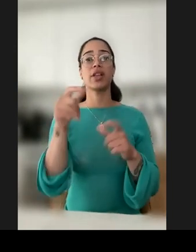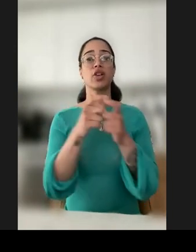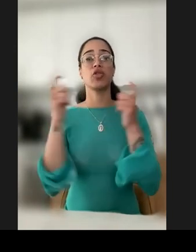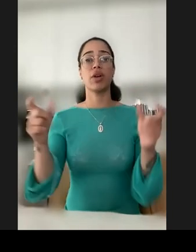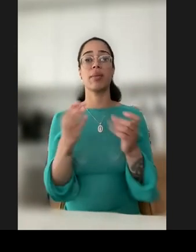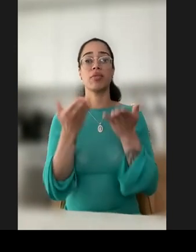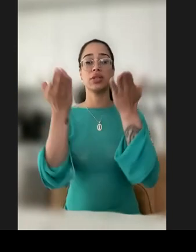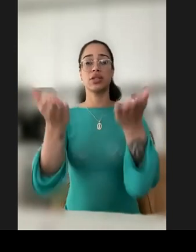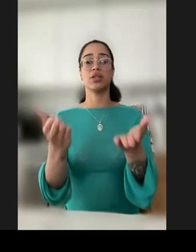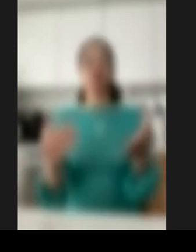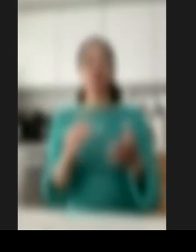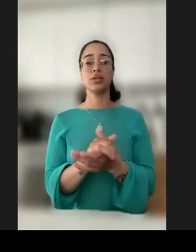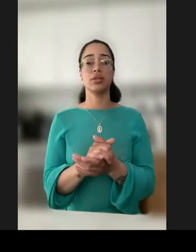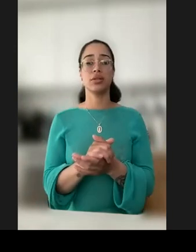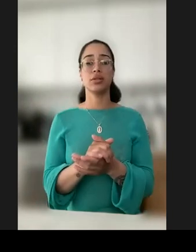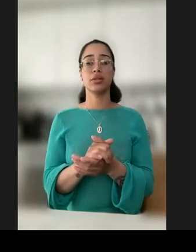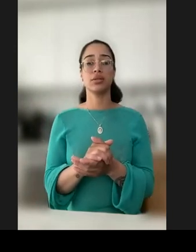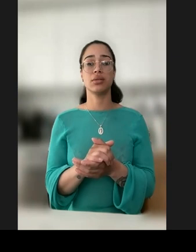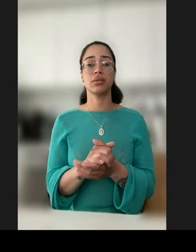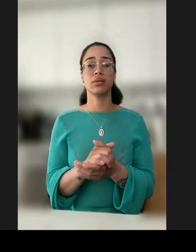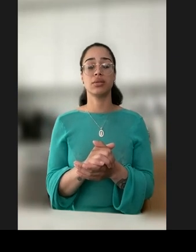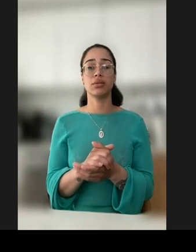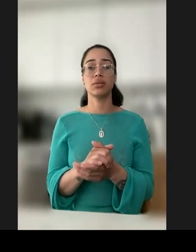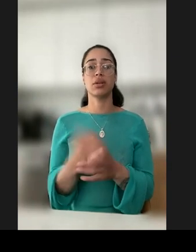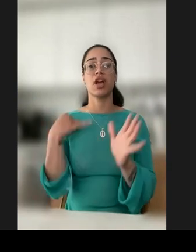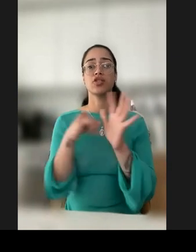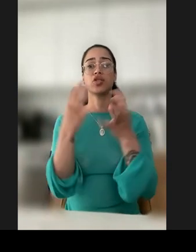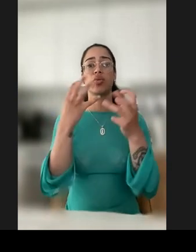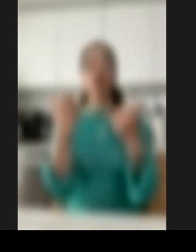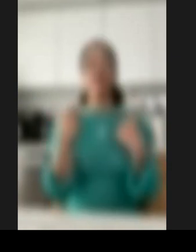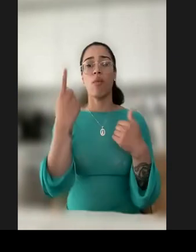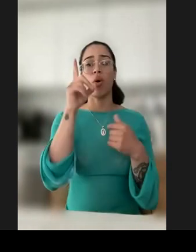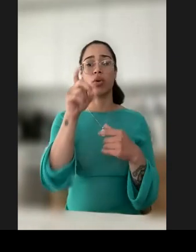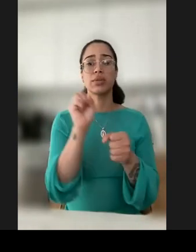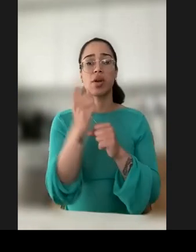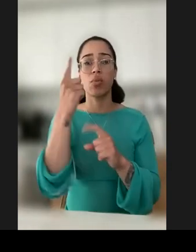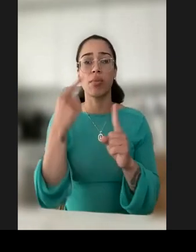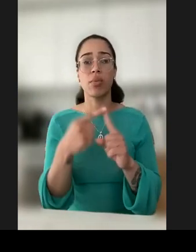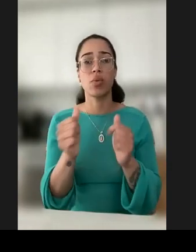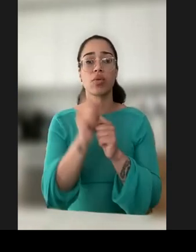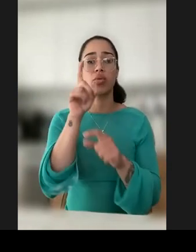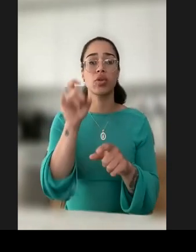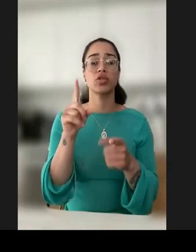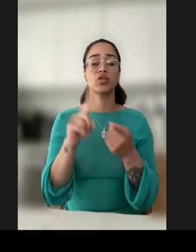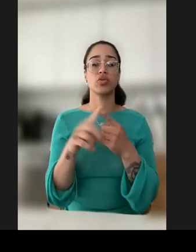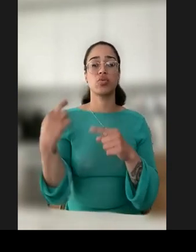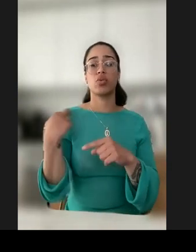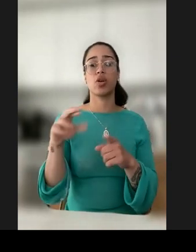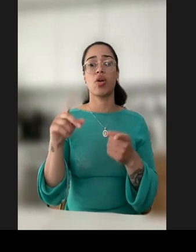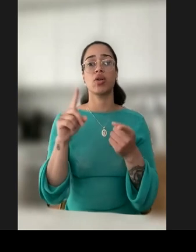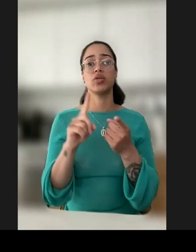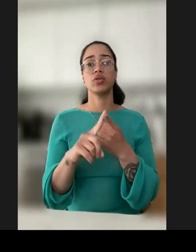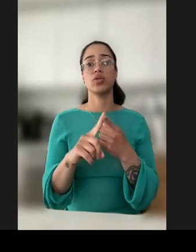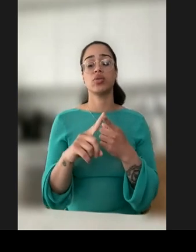I wanted to ask one question and make one point. And question with regard to, the whole state is